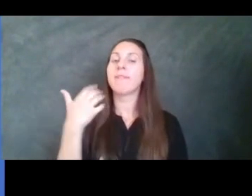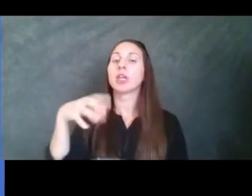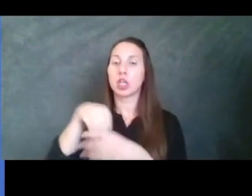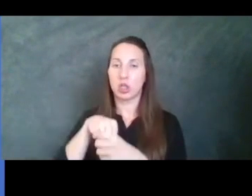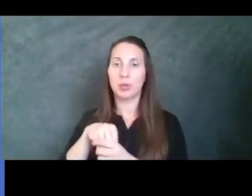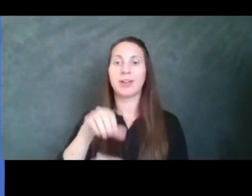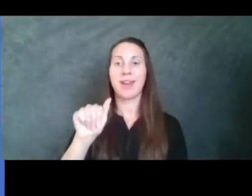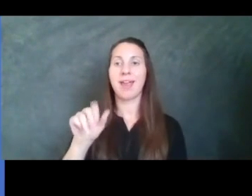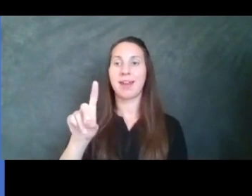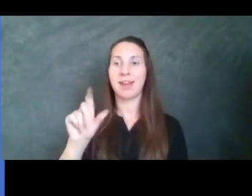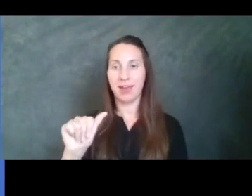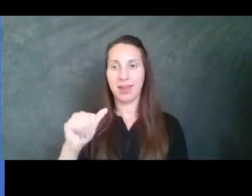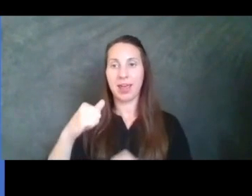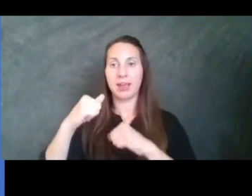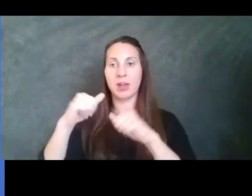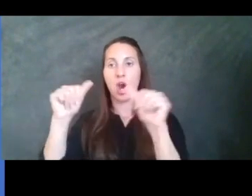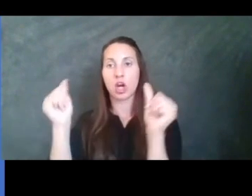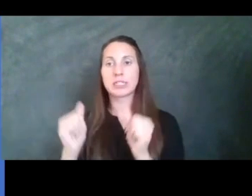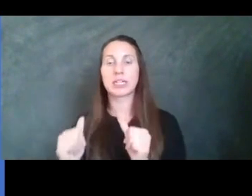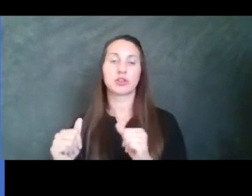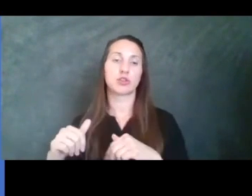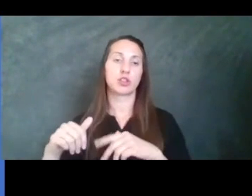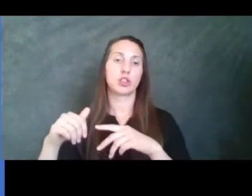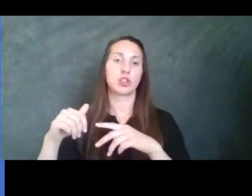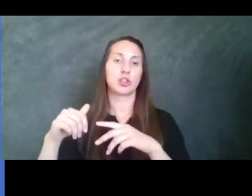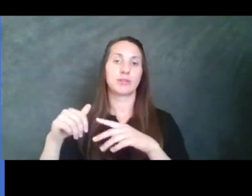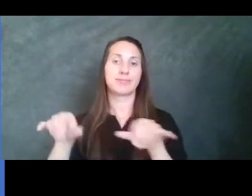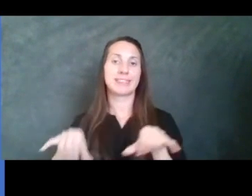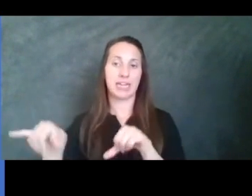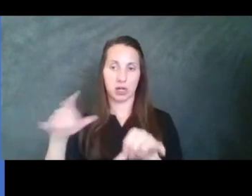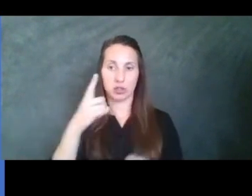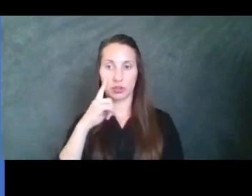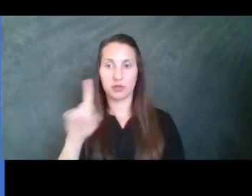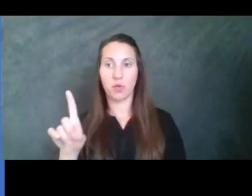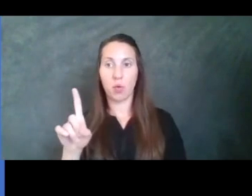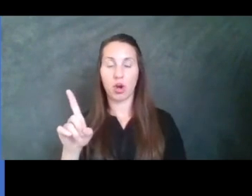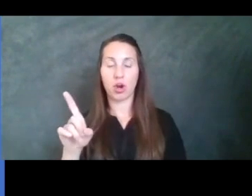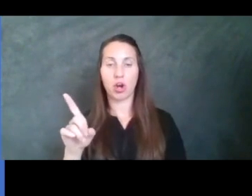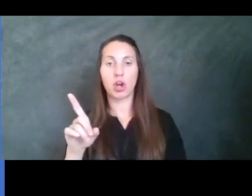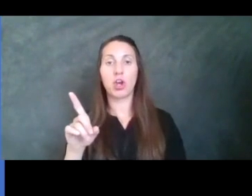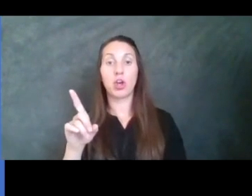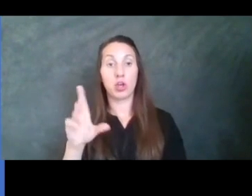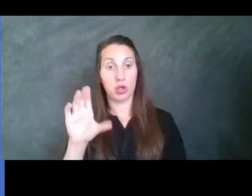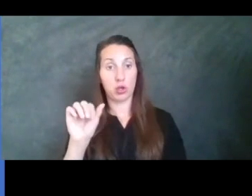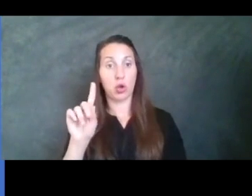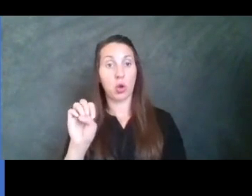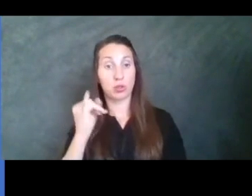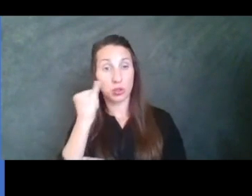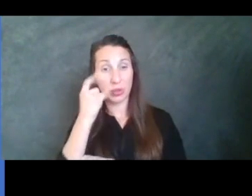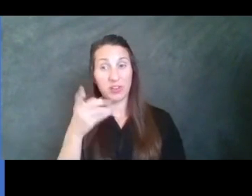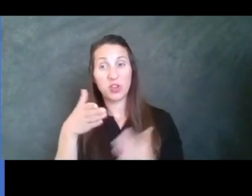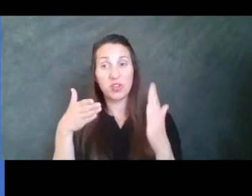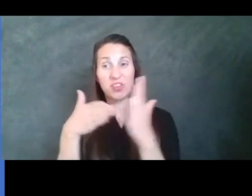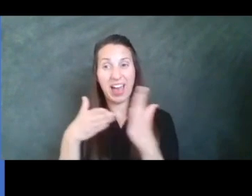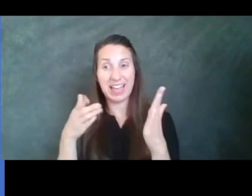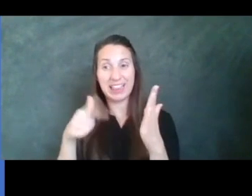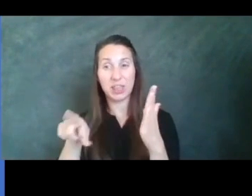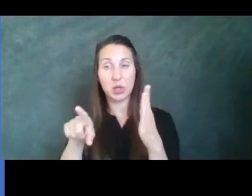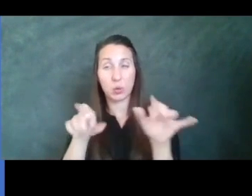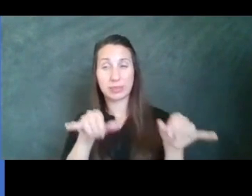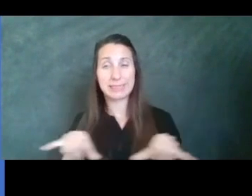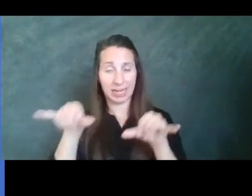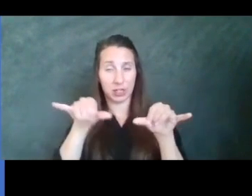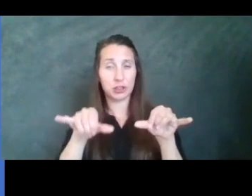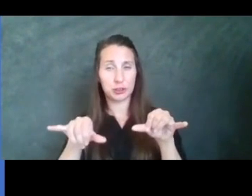architectural standards in those codes. So if you violate local architectural standards, you would